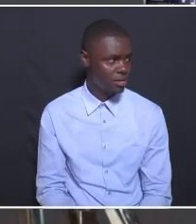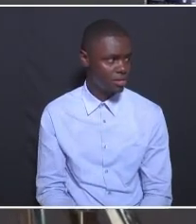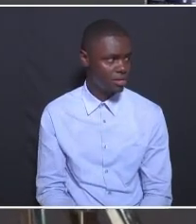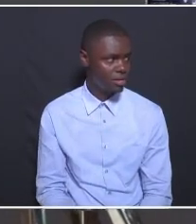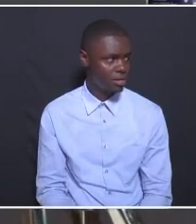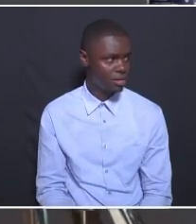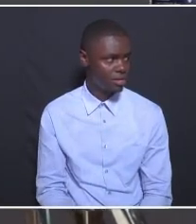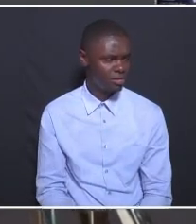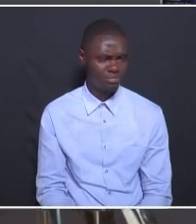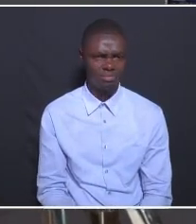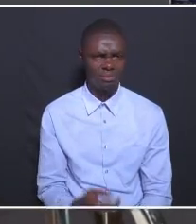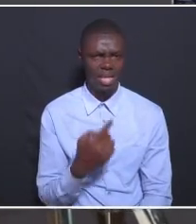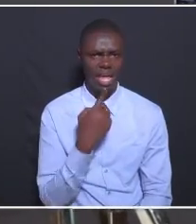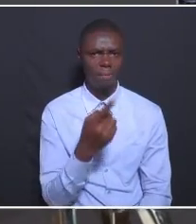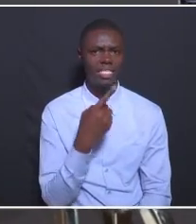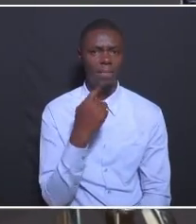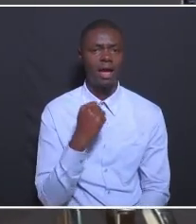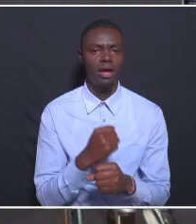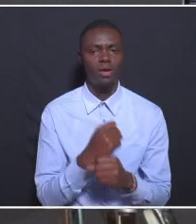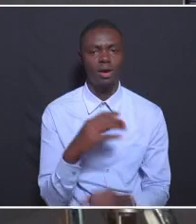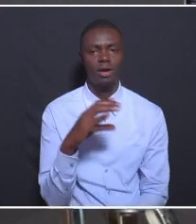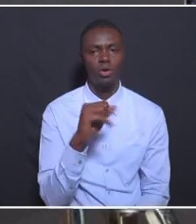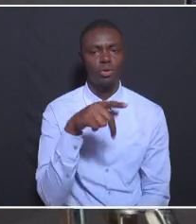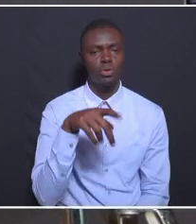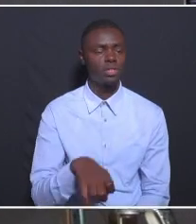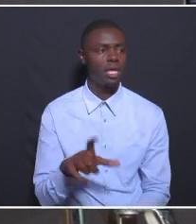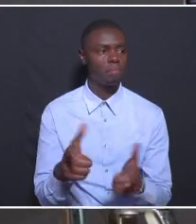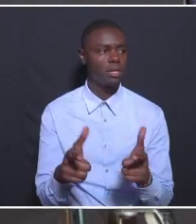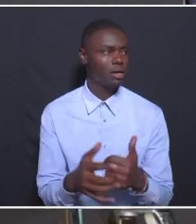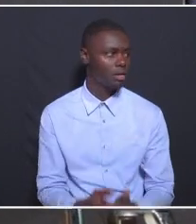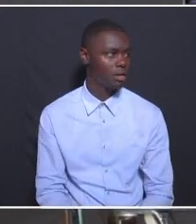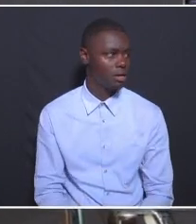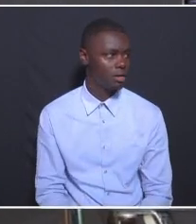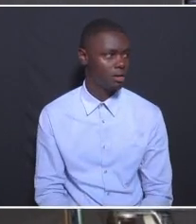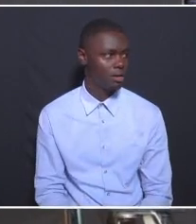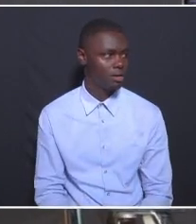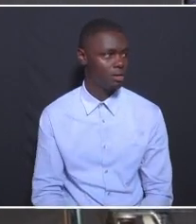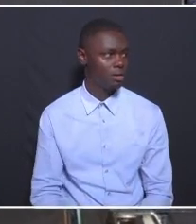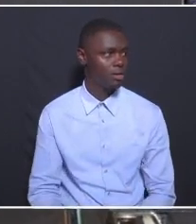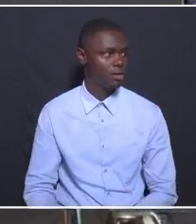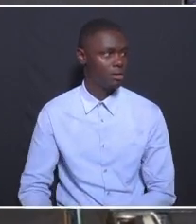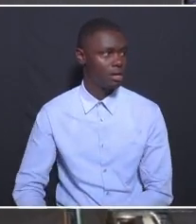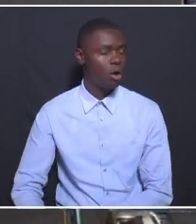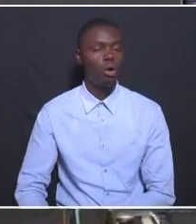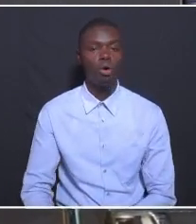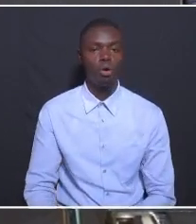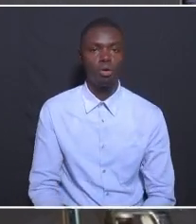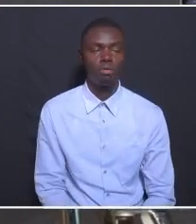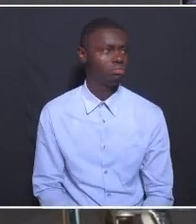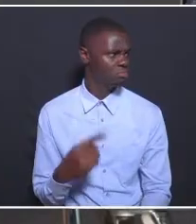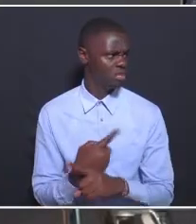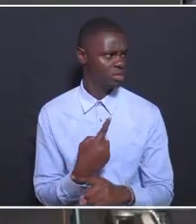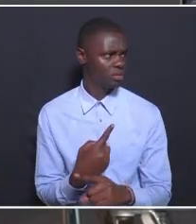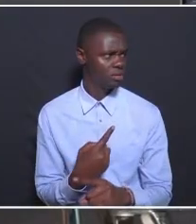design, I do scoring, I write music for films and